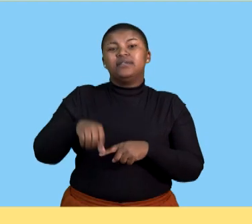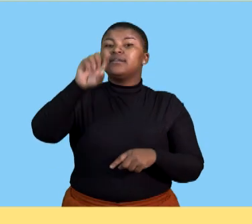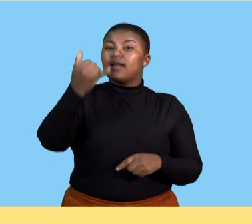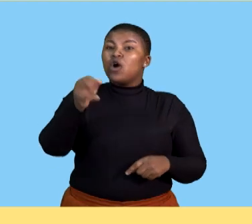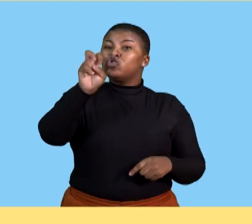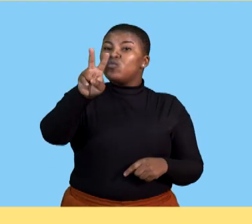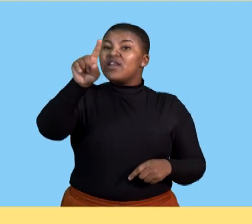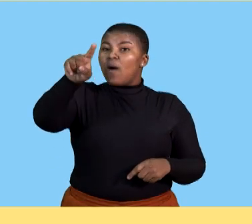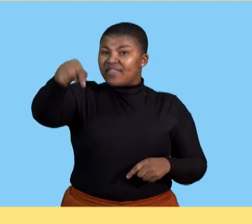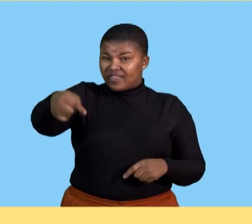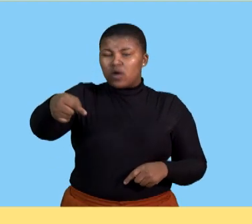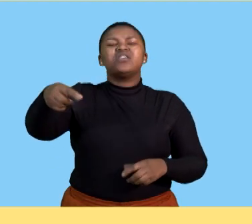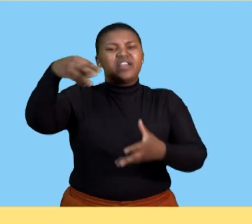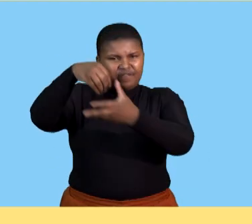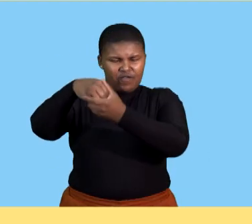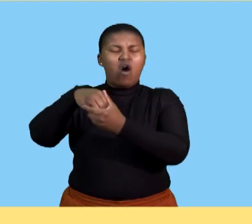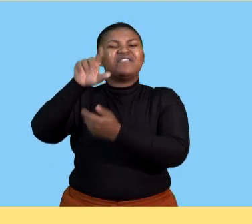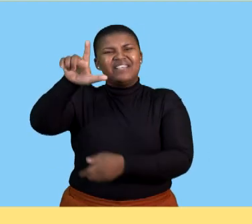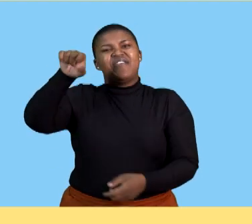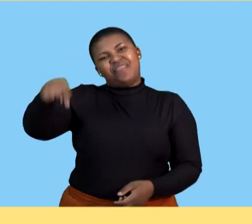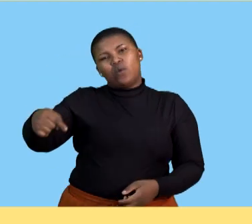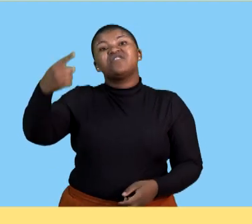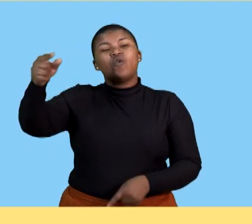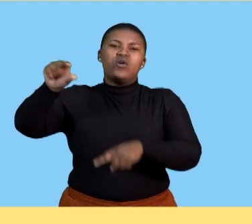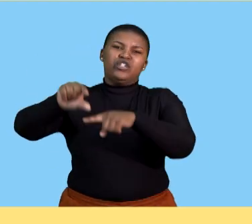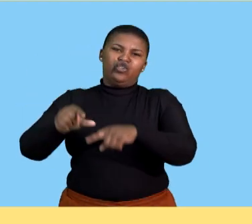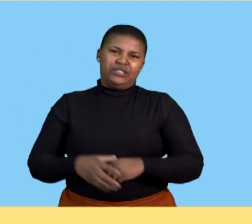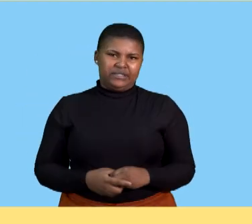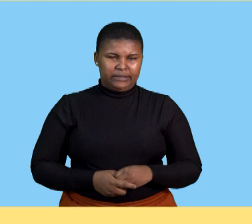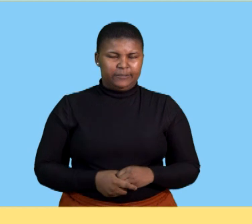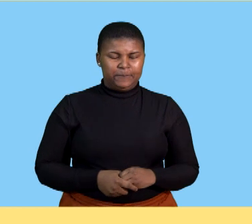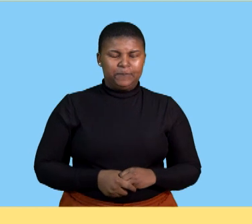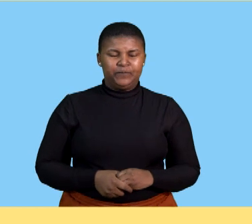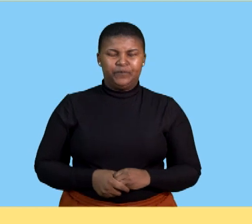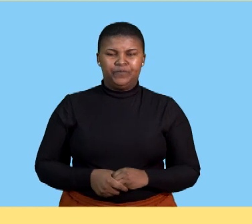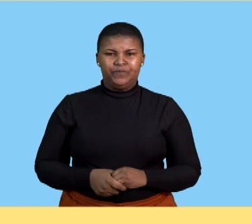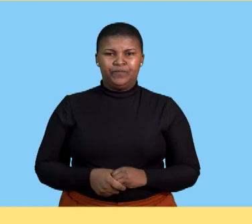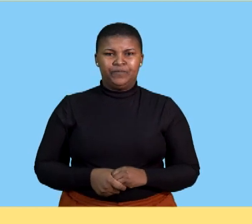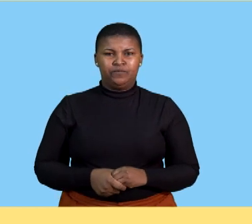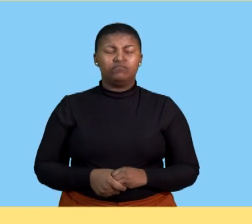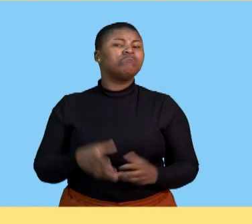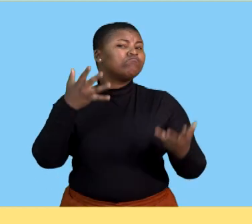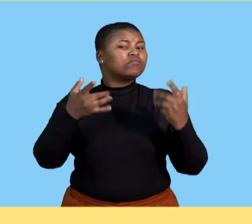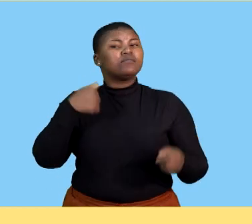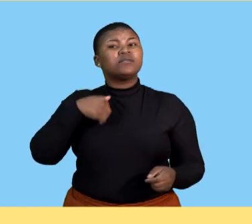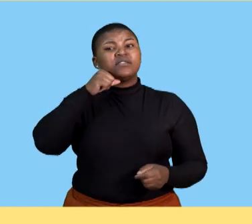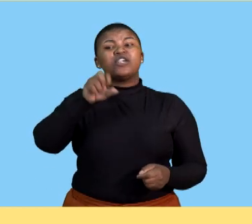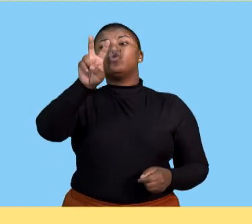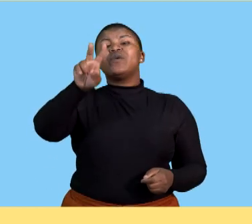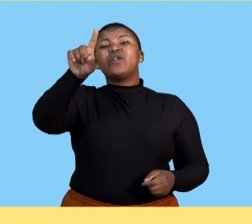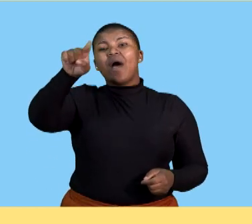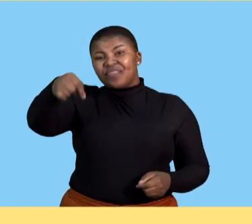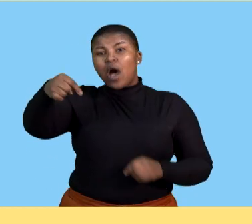in the 21,000, there is 7,000, which is interest. So if I say 21